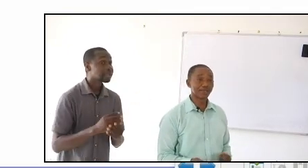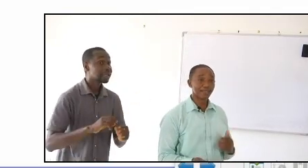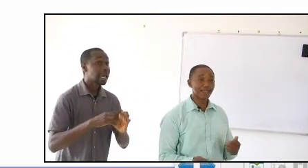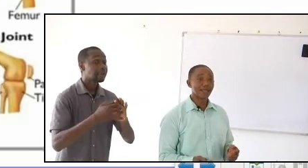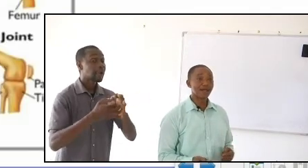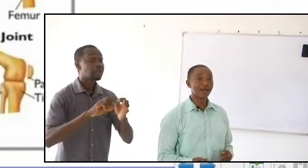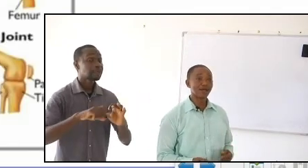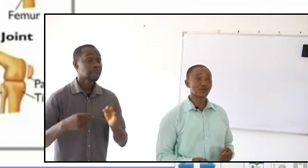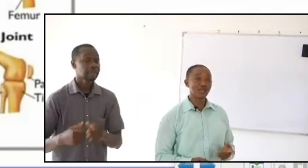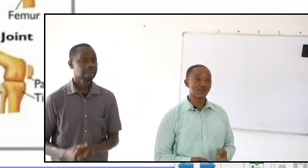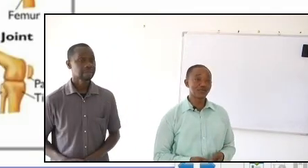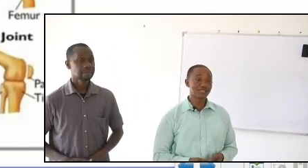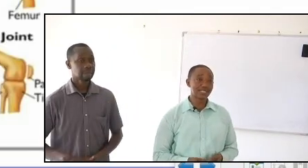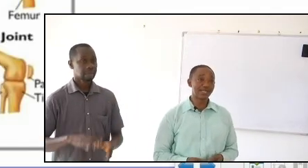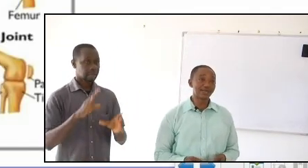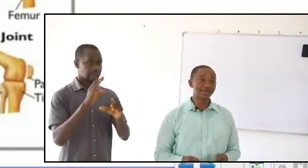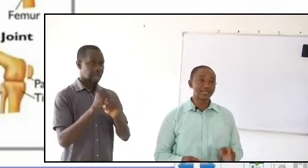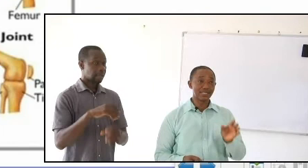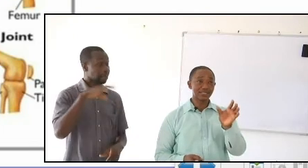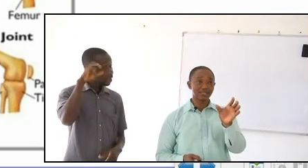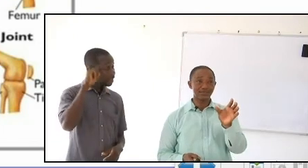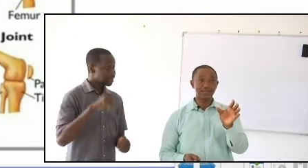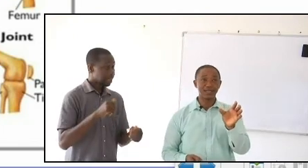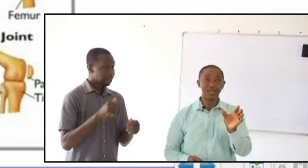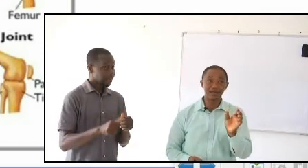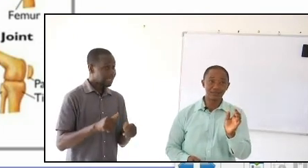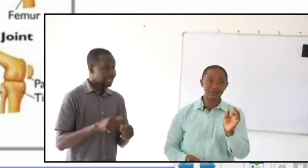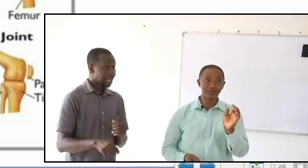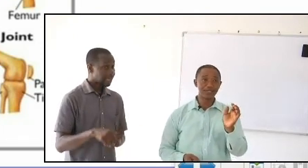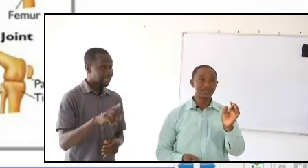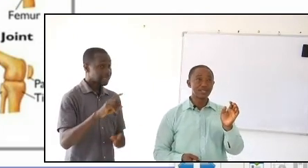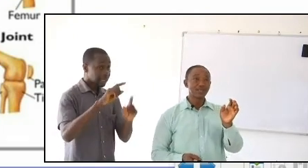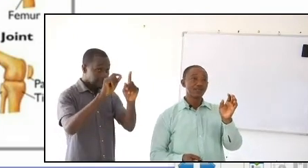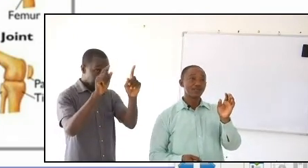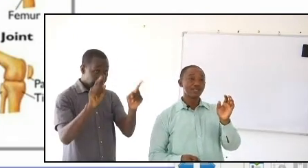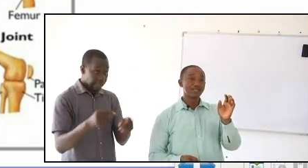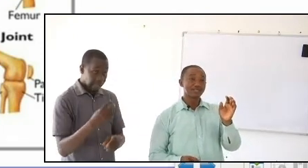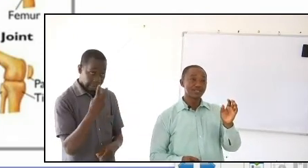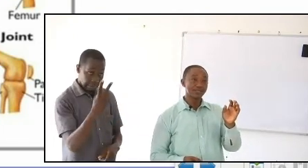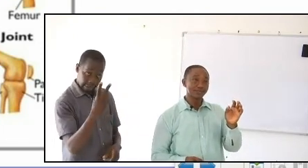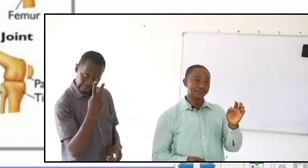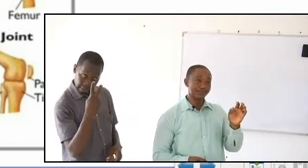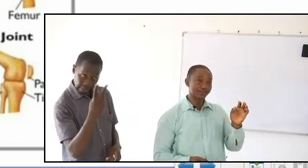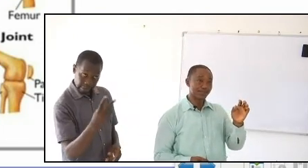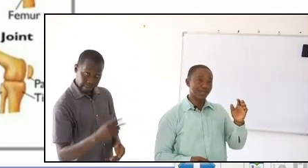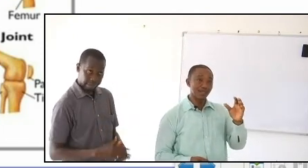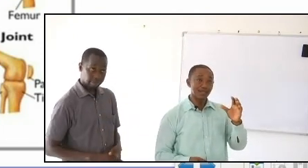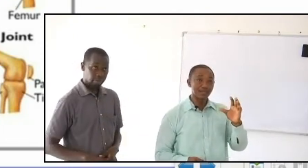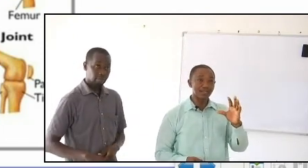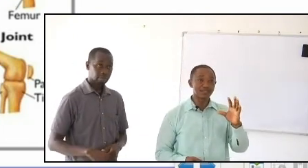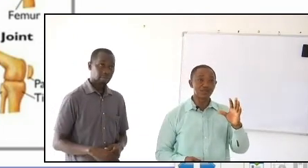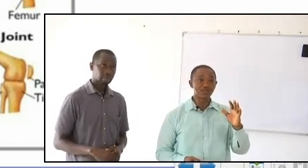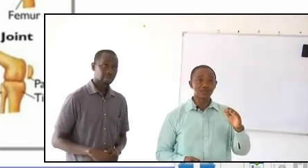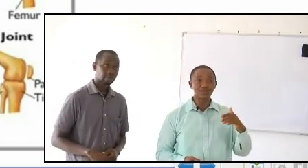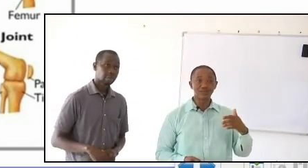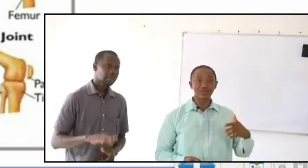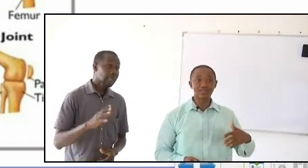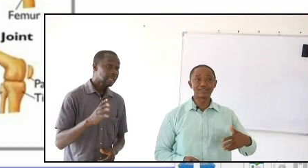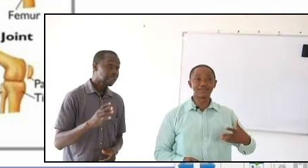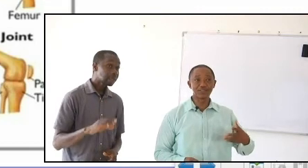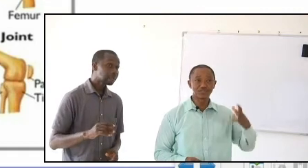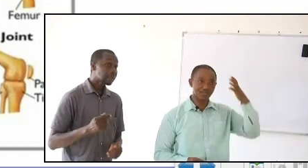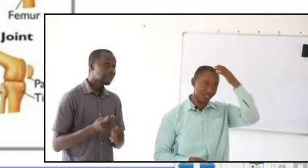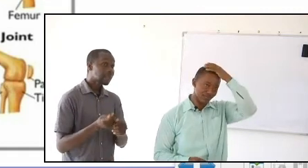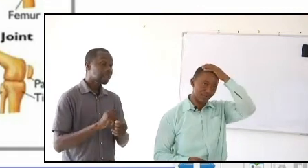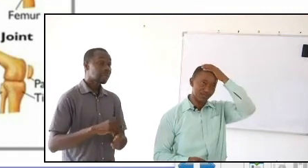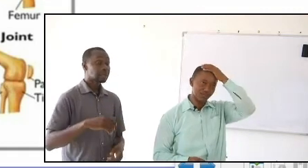joints. To help you understand them better is another diagram we've placed. You can see there's something we refer to